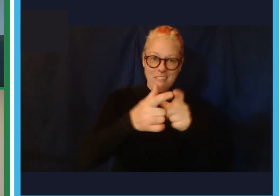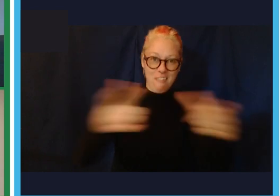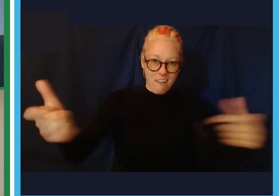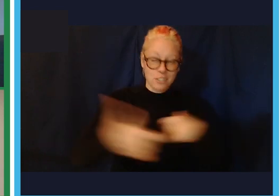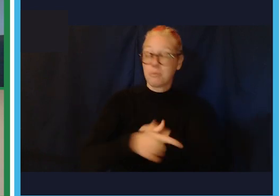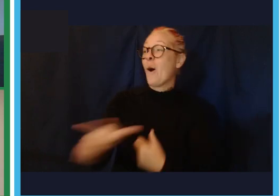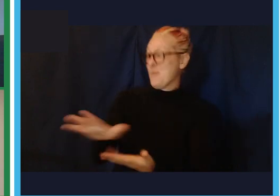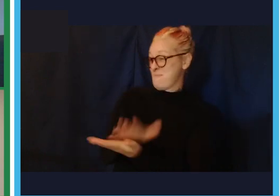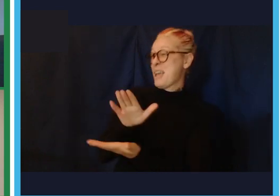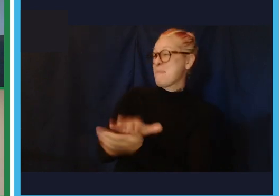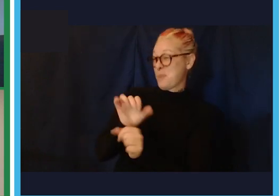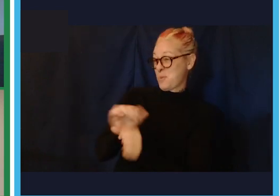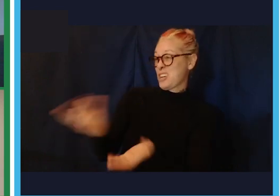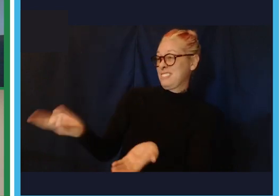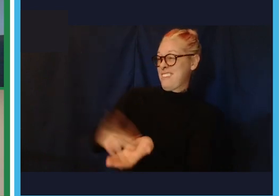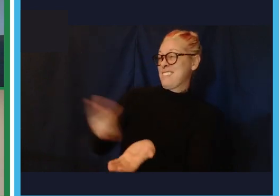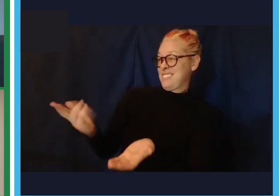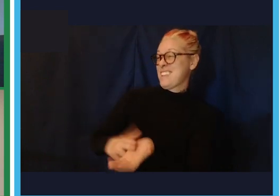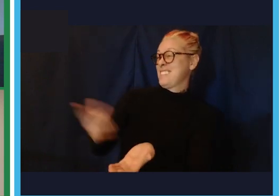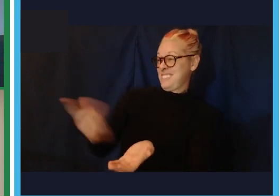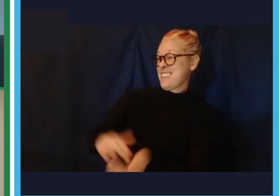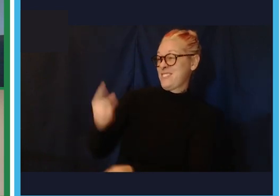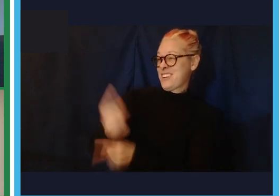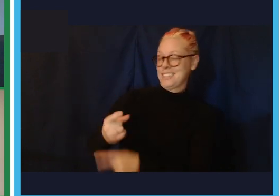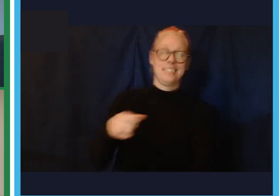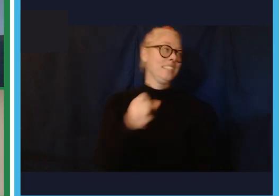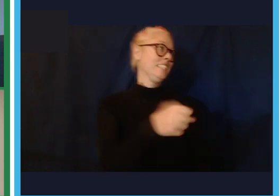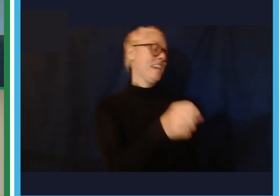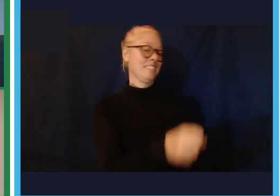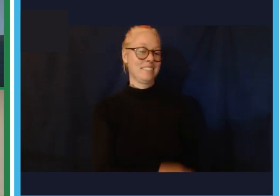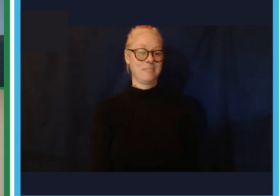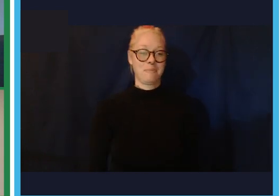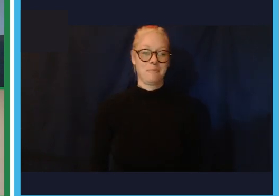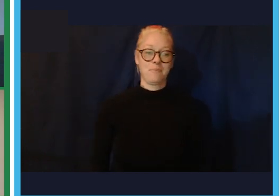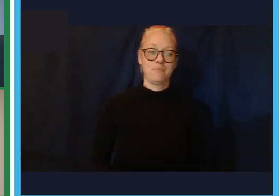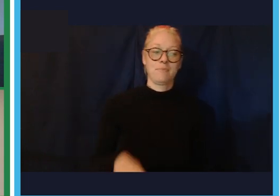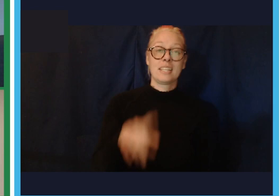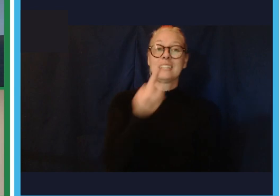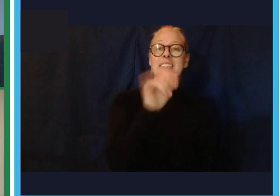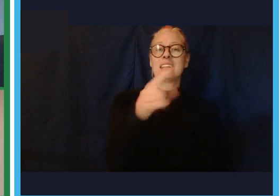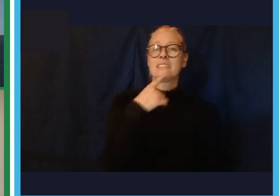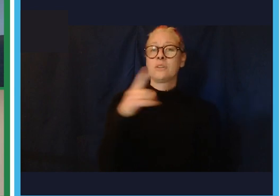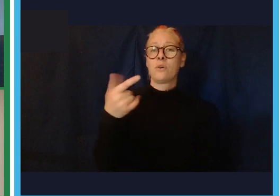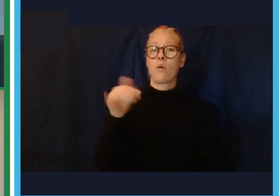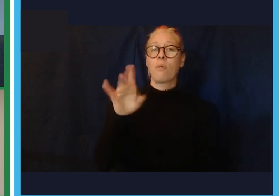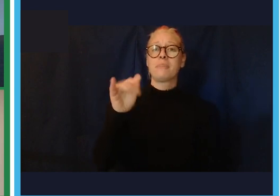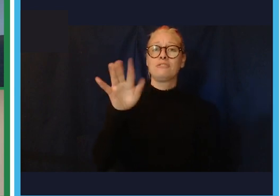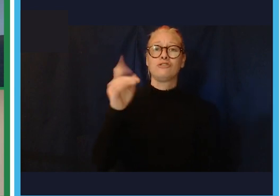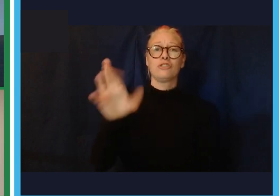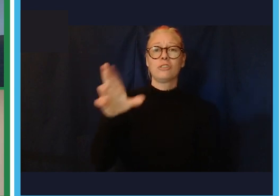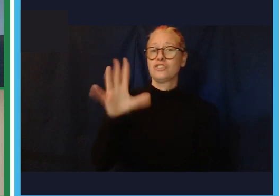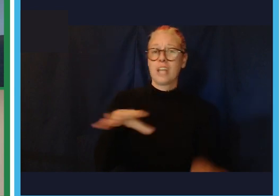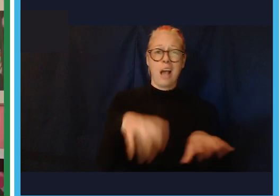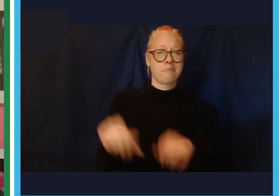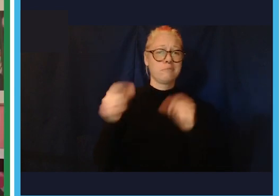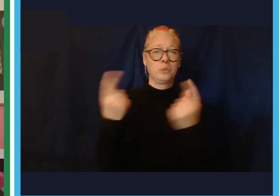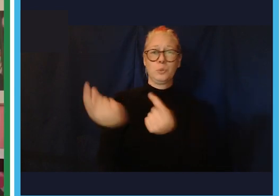ready for when we are in those staffing situations or when we are... Okay. She gets us... We